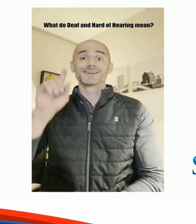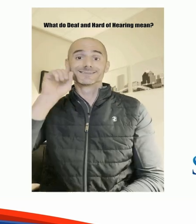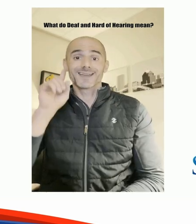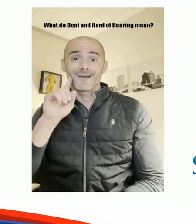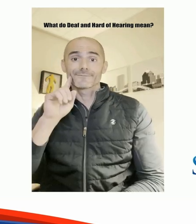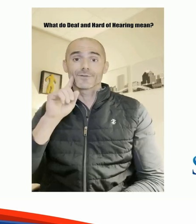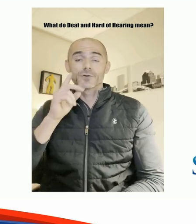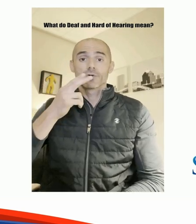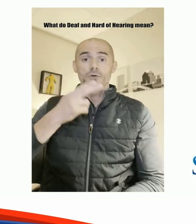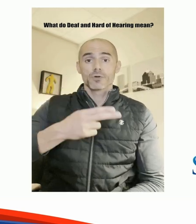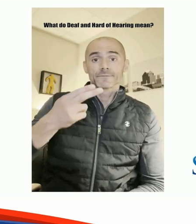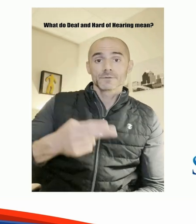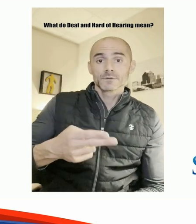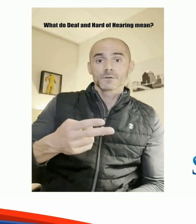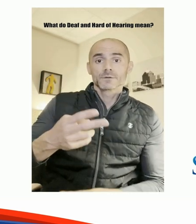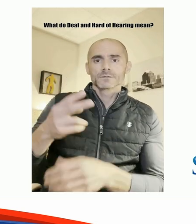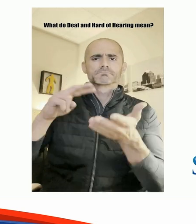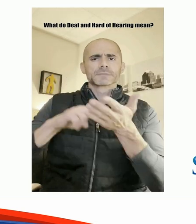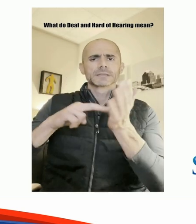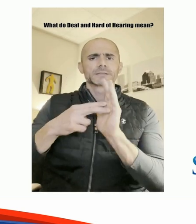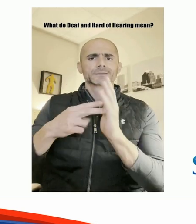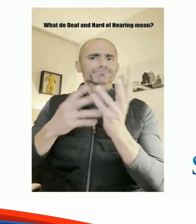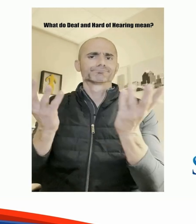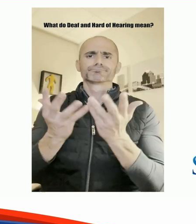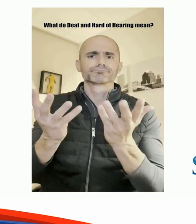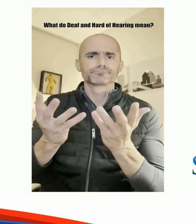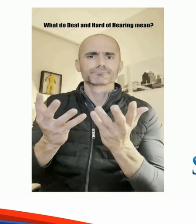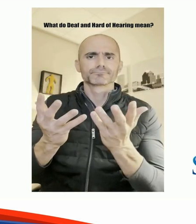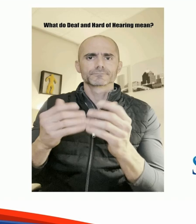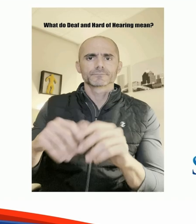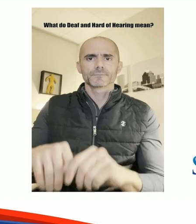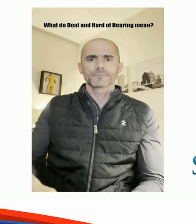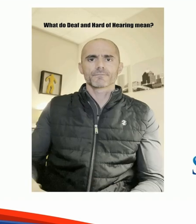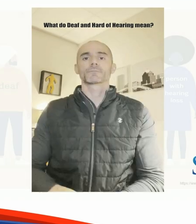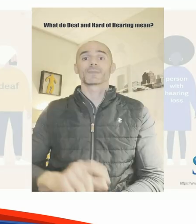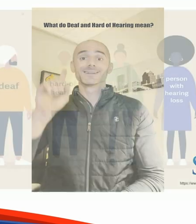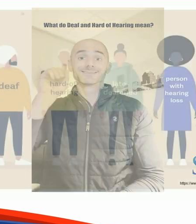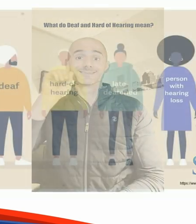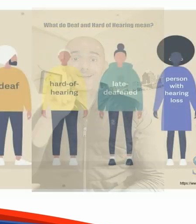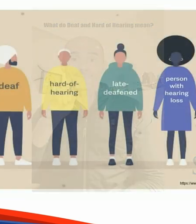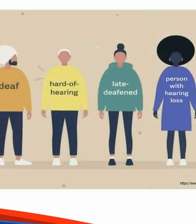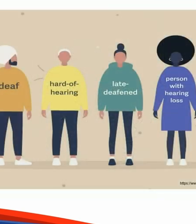individuals, but what I'm really asking is, what does it mean to be deaf or hard of hearing?